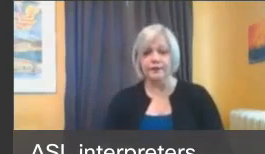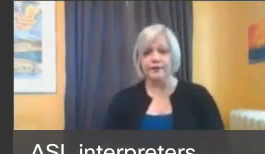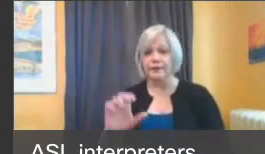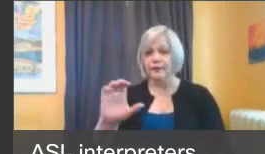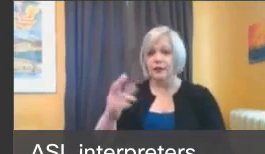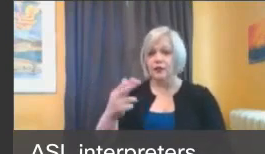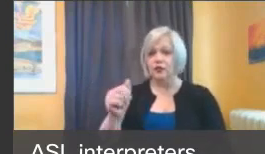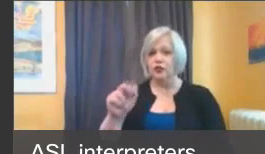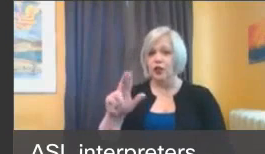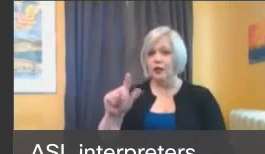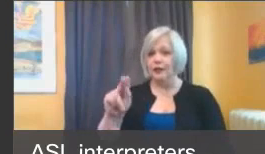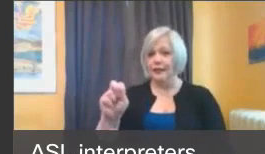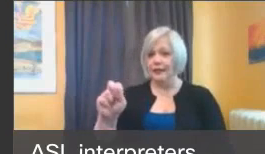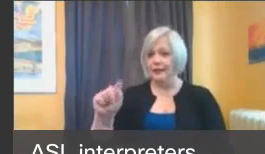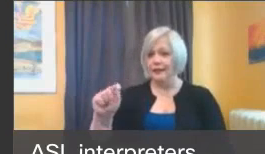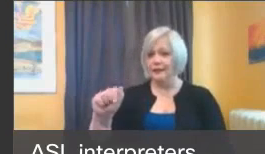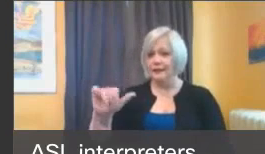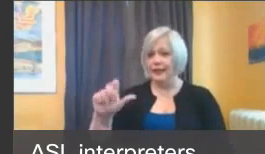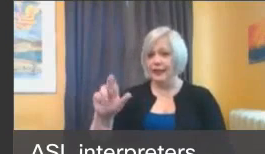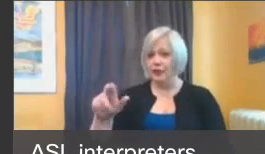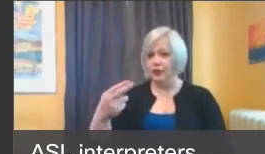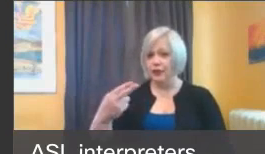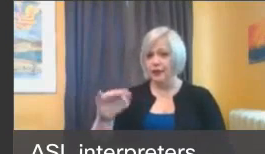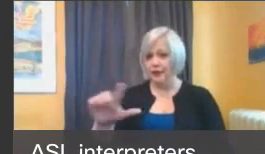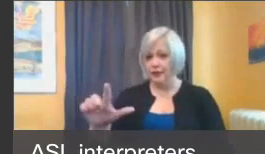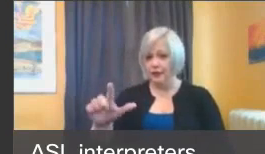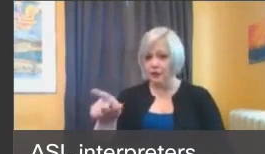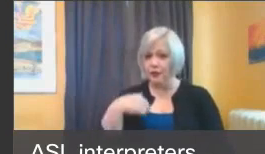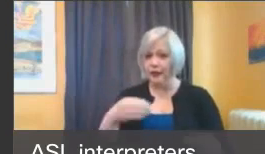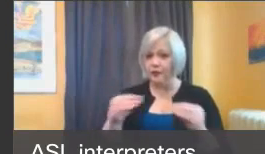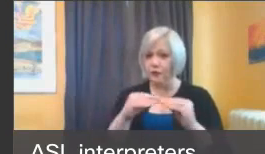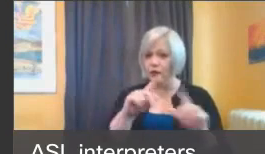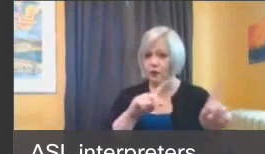Charlene Taylor Hill, Ms. Taylor Hill, do you have any additional questions?